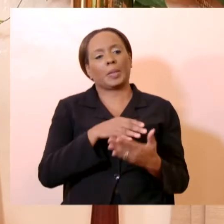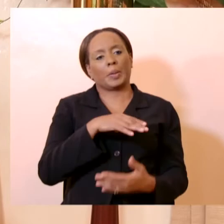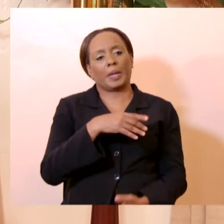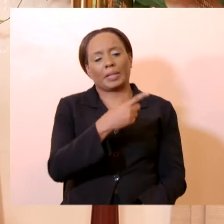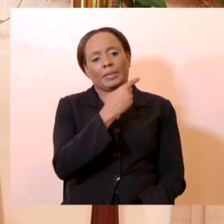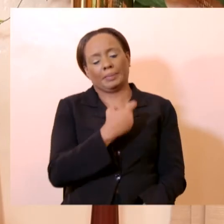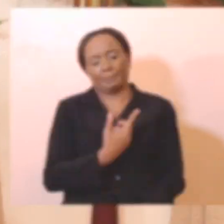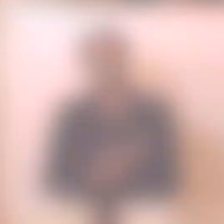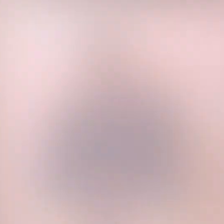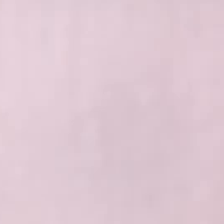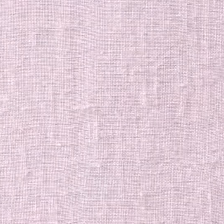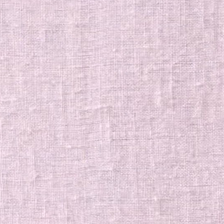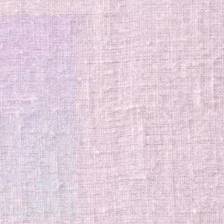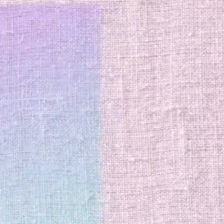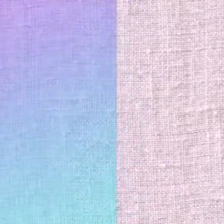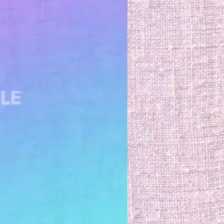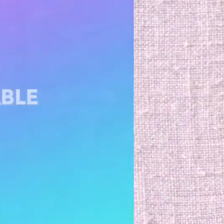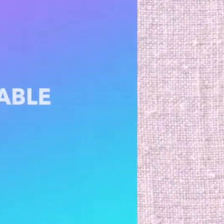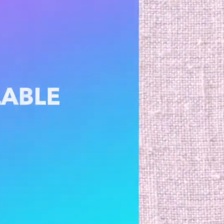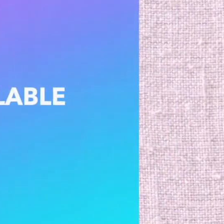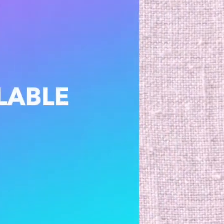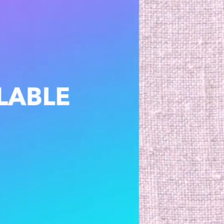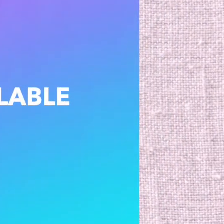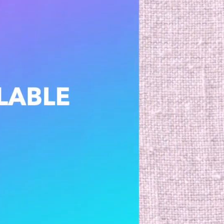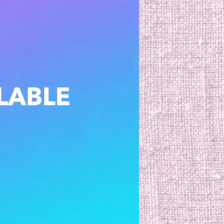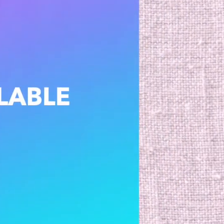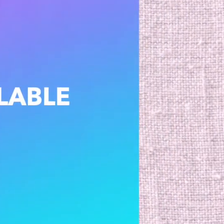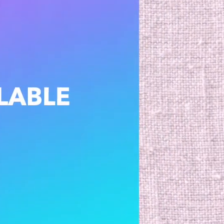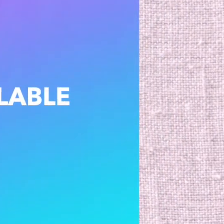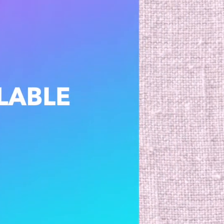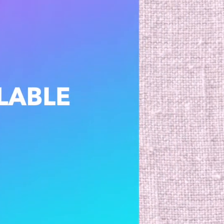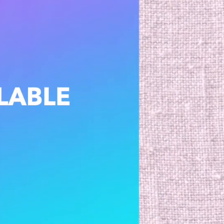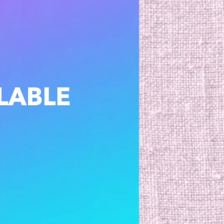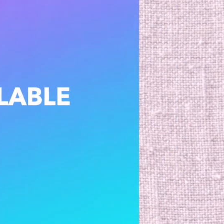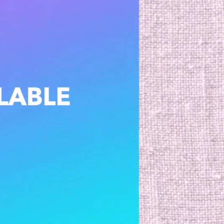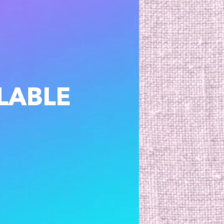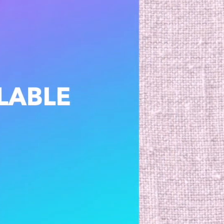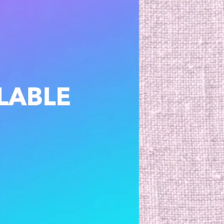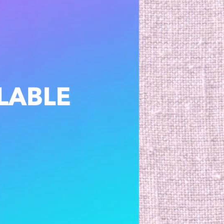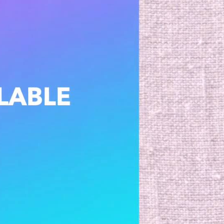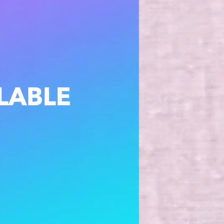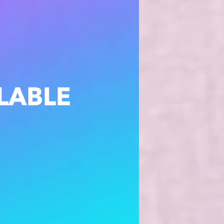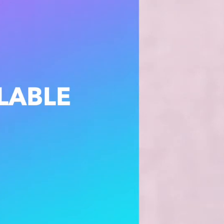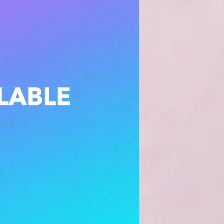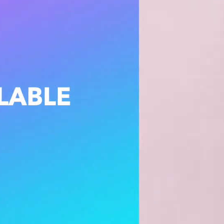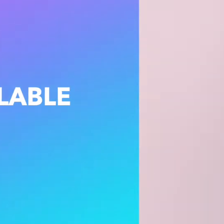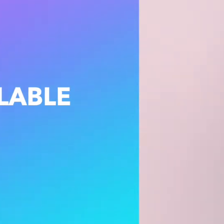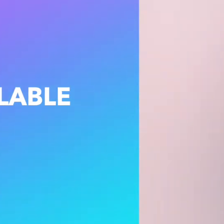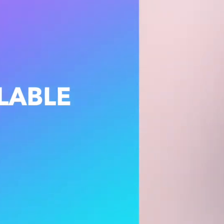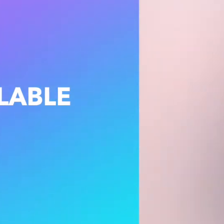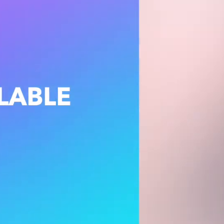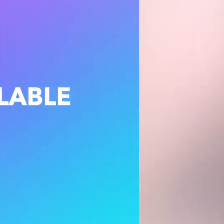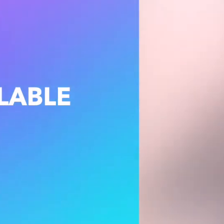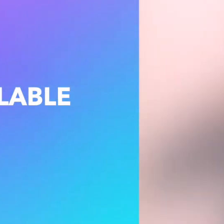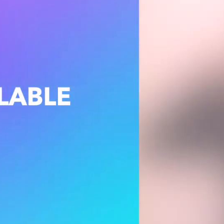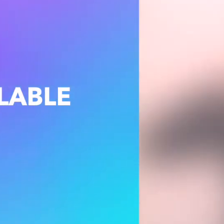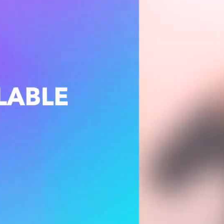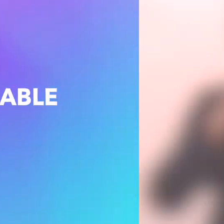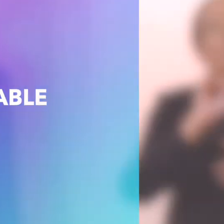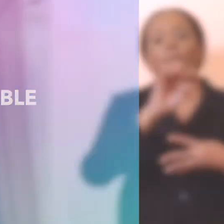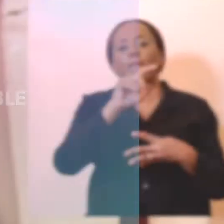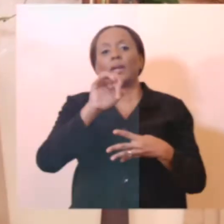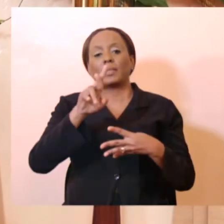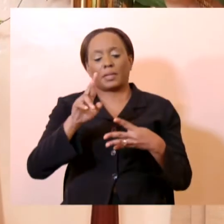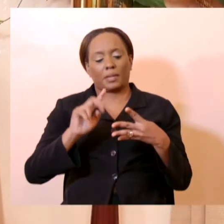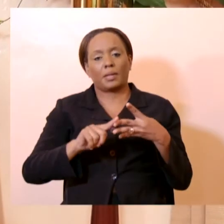The vaccines available on the market, we have the big four for COVID-19 at this time. So you have your Pfizer vaccine, you have your